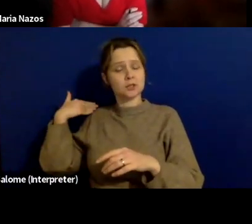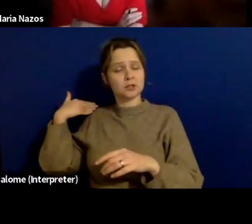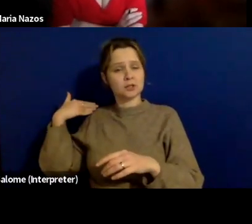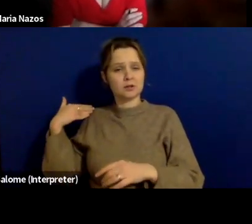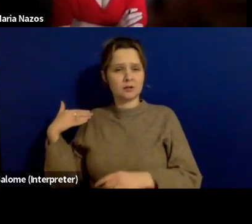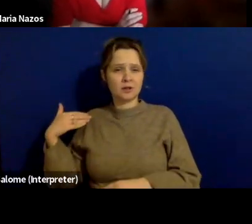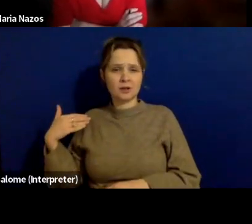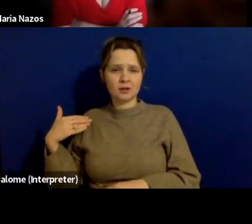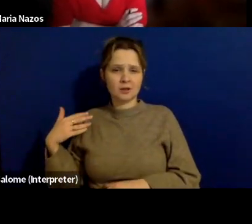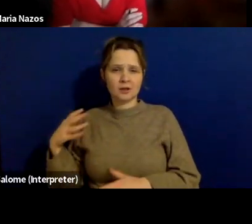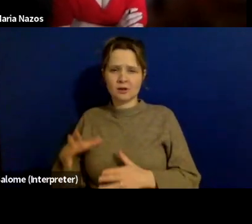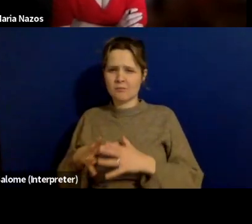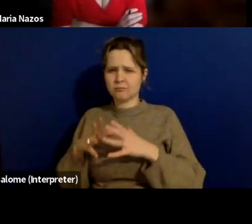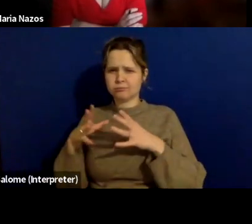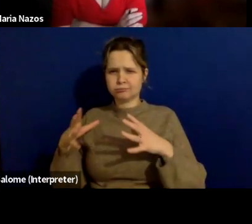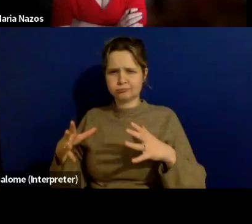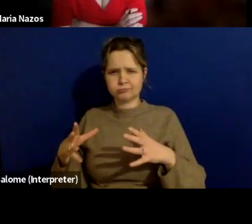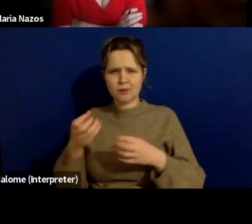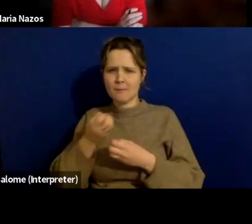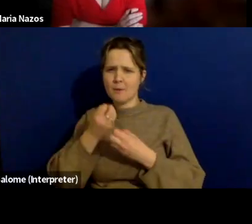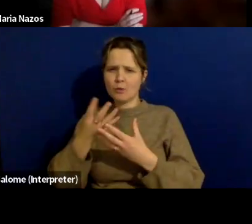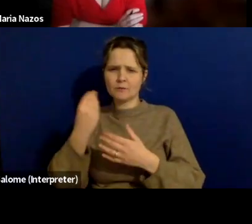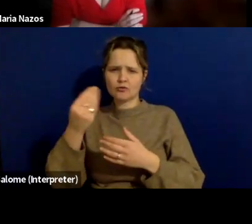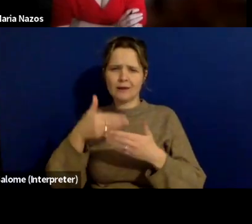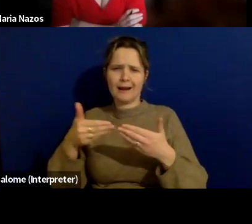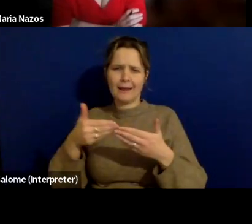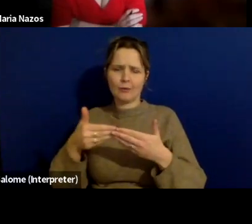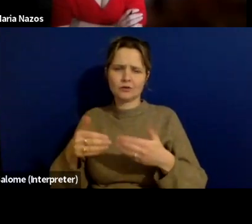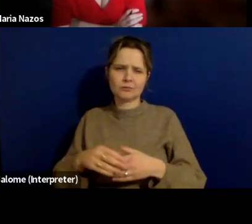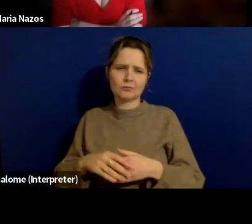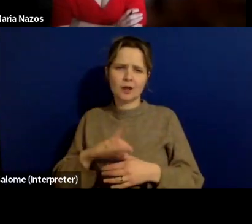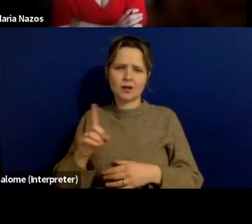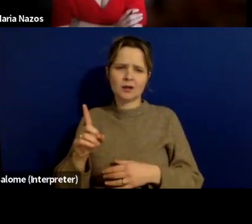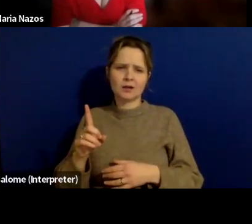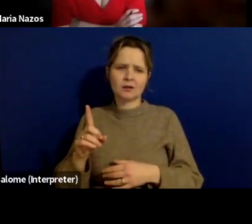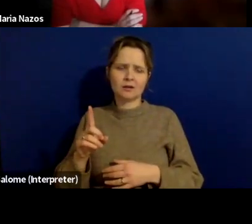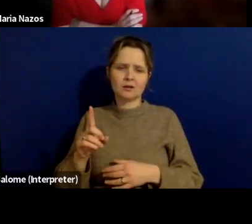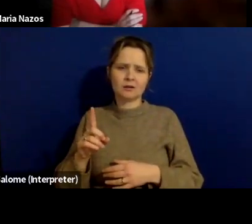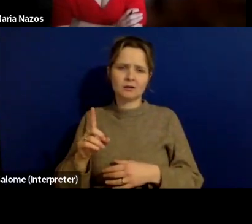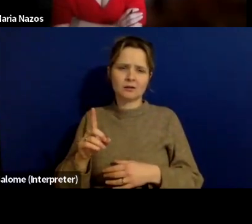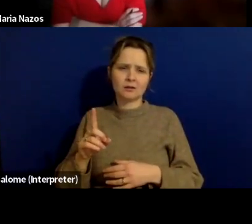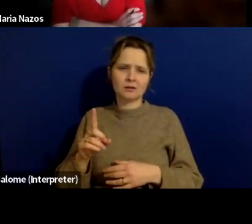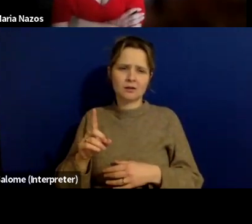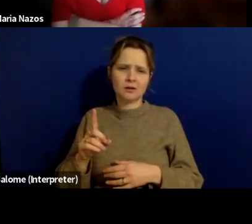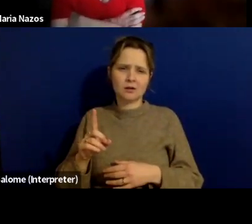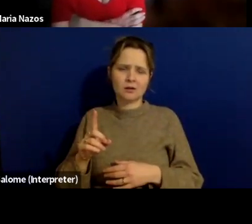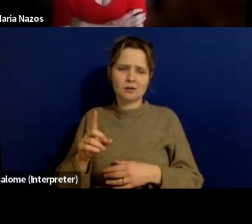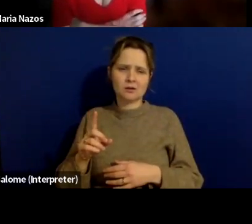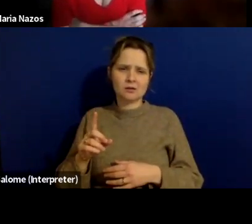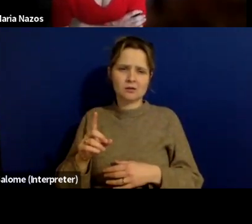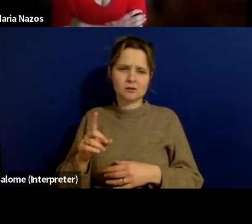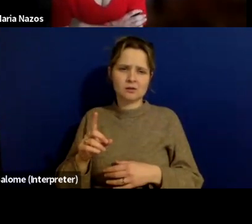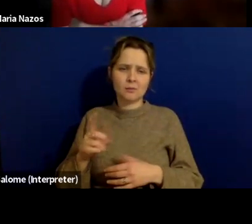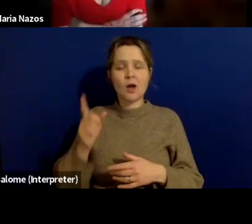course, the major Greek poets of the Greek language, but of course, I am